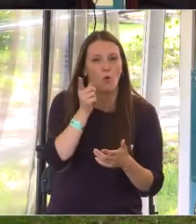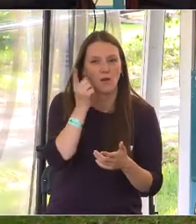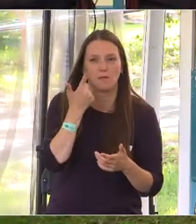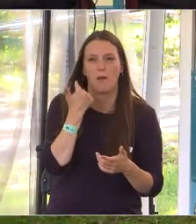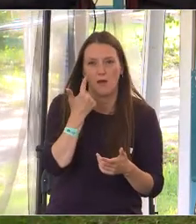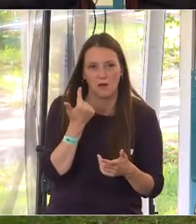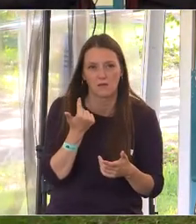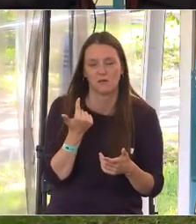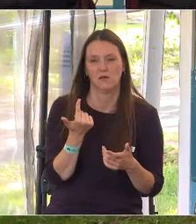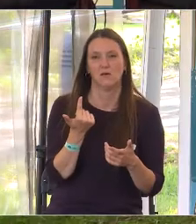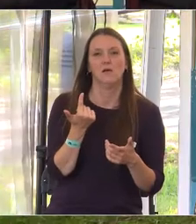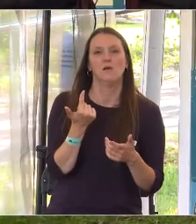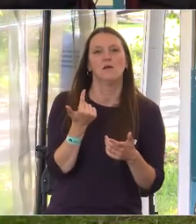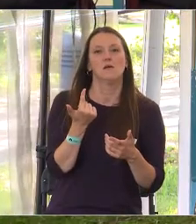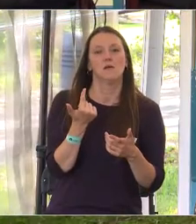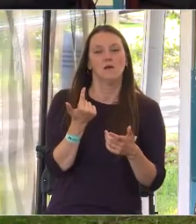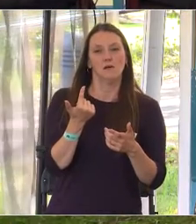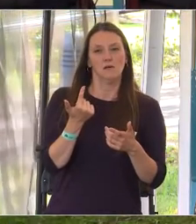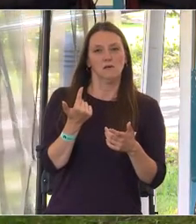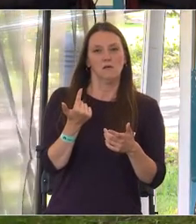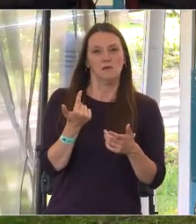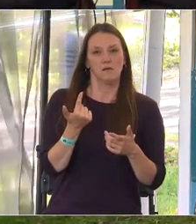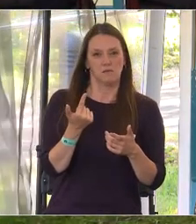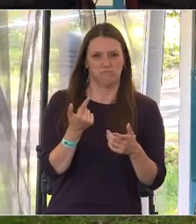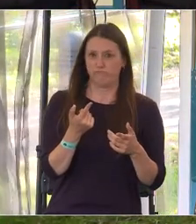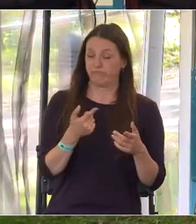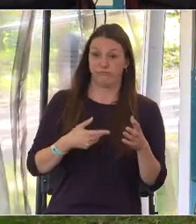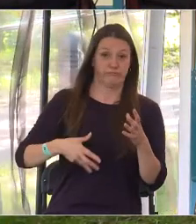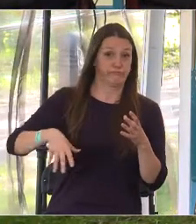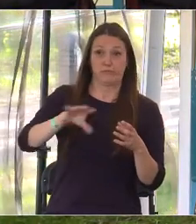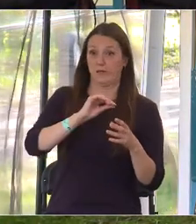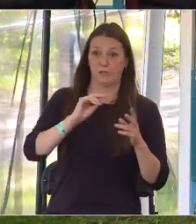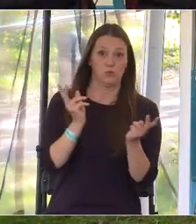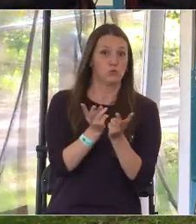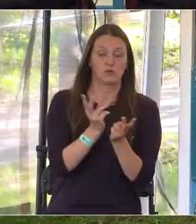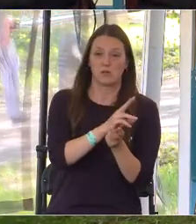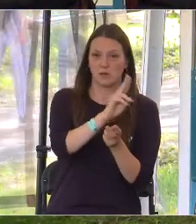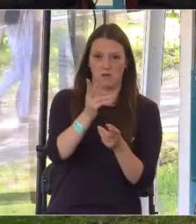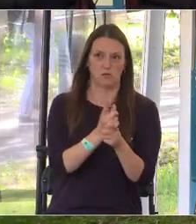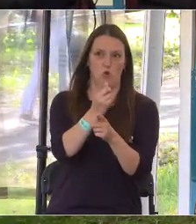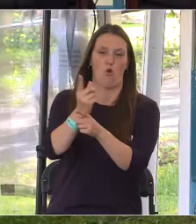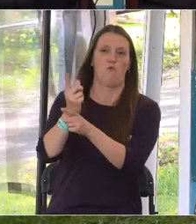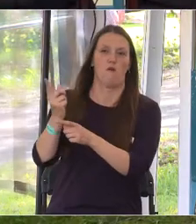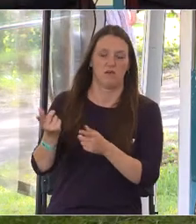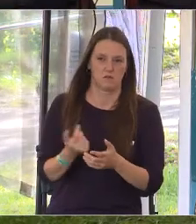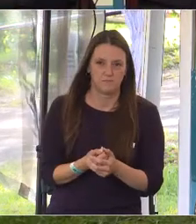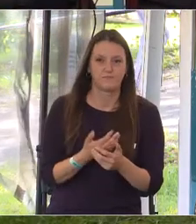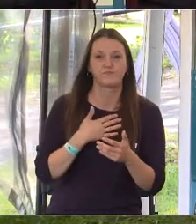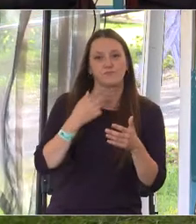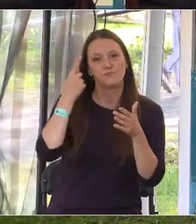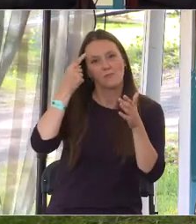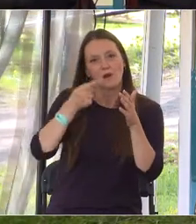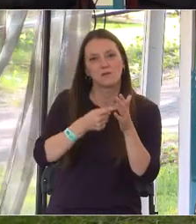of people in existence, humans around. And my work has to do with understanding why and